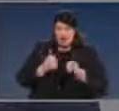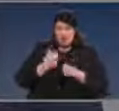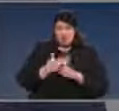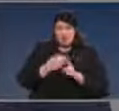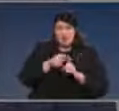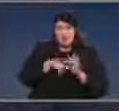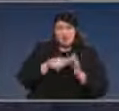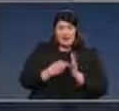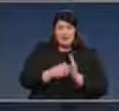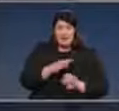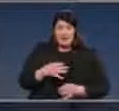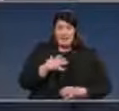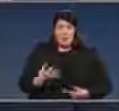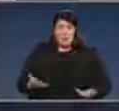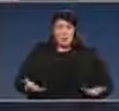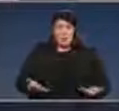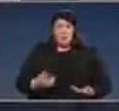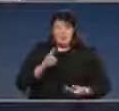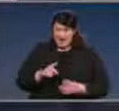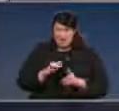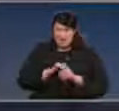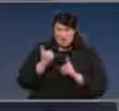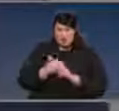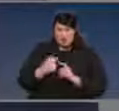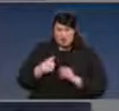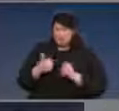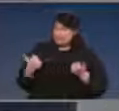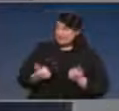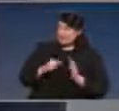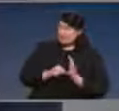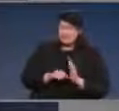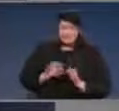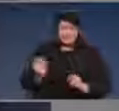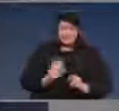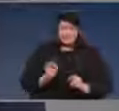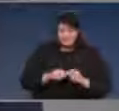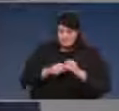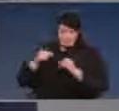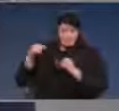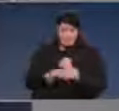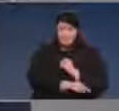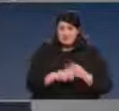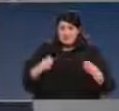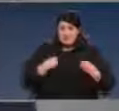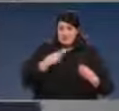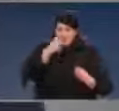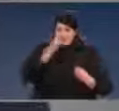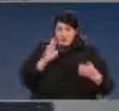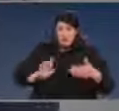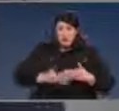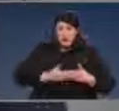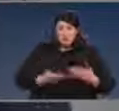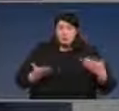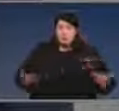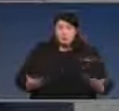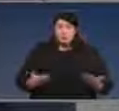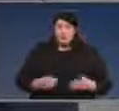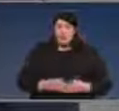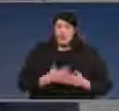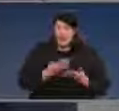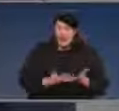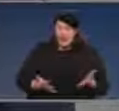JobKeeper 2.0, but they're in dire circumstances and in a very bad position in most of the June quarter and the September quarter. So